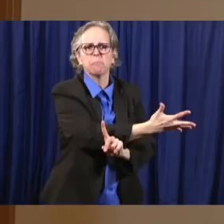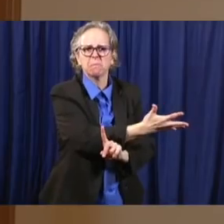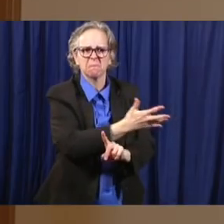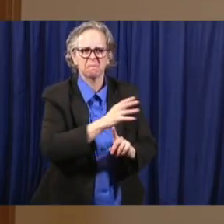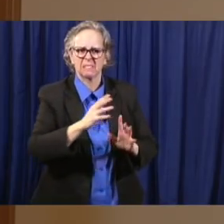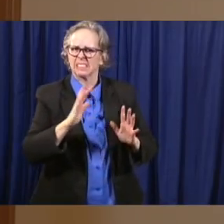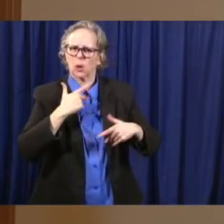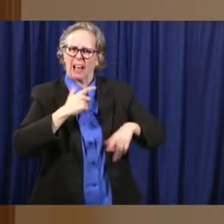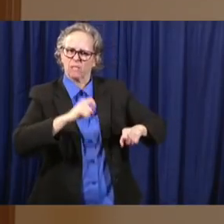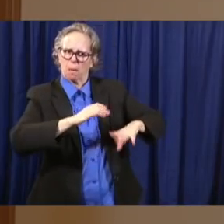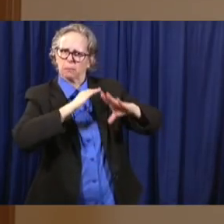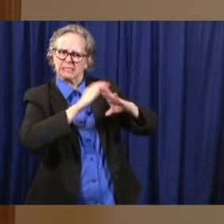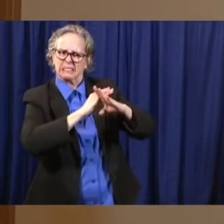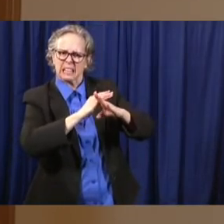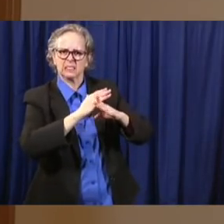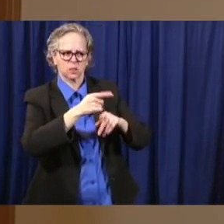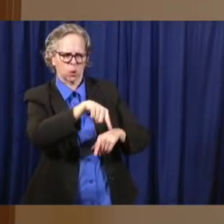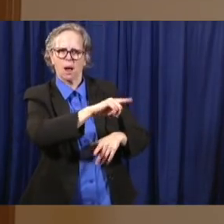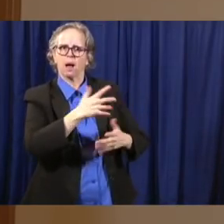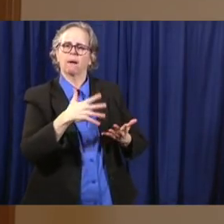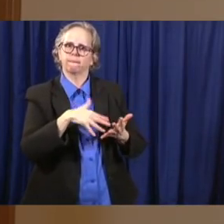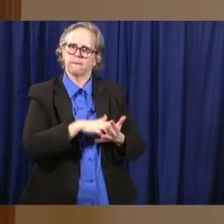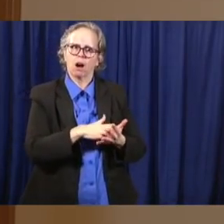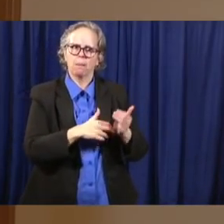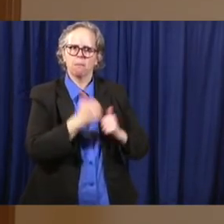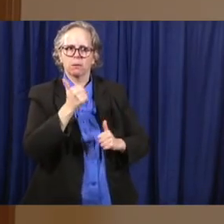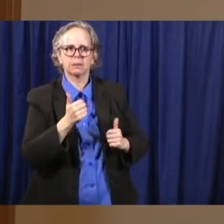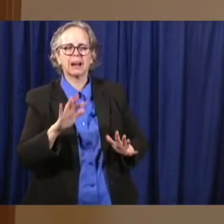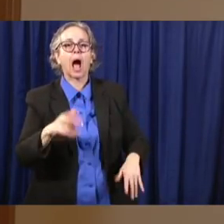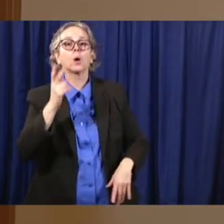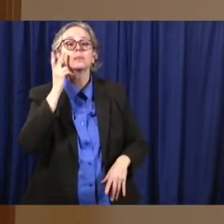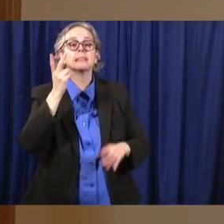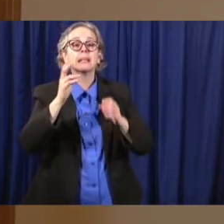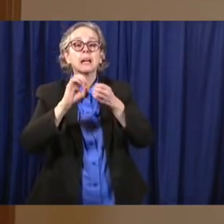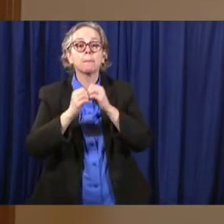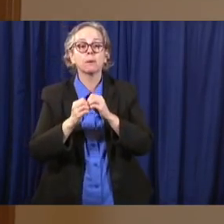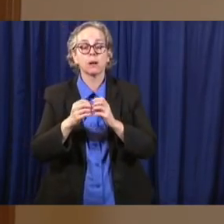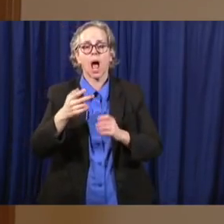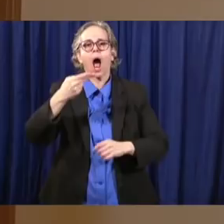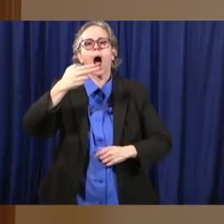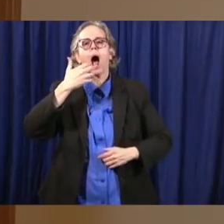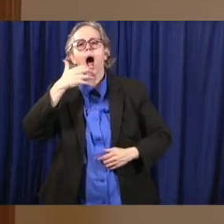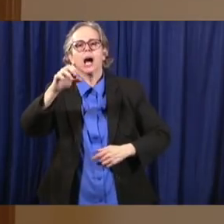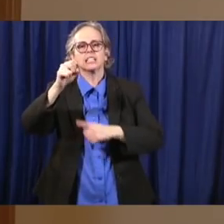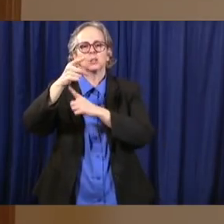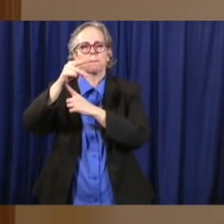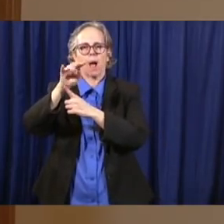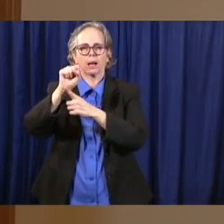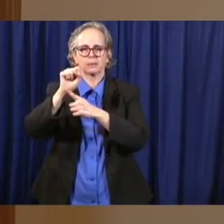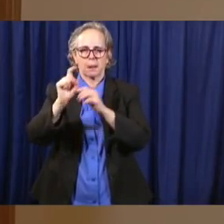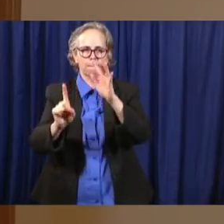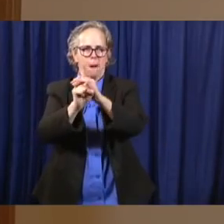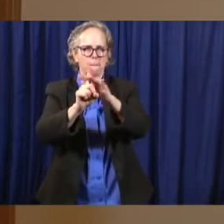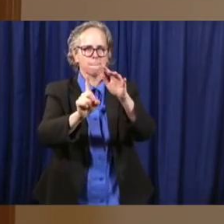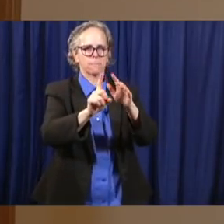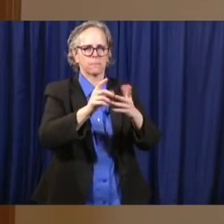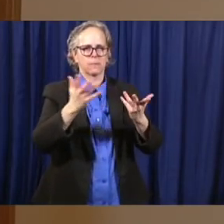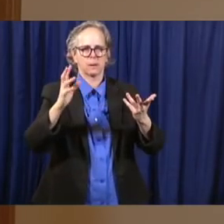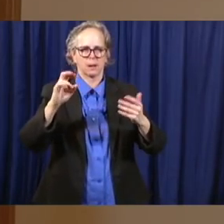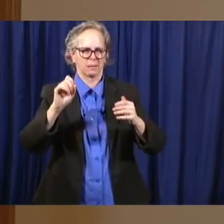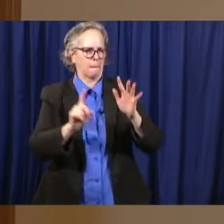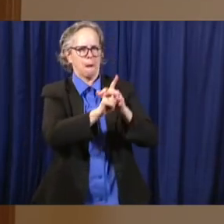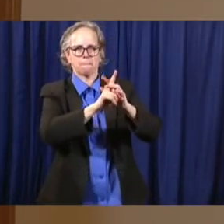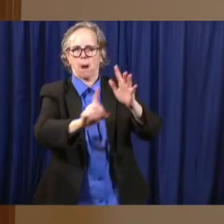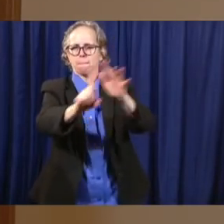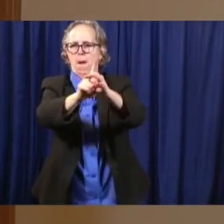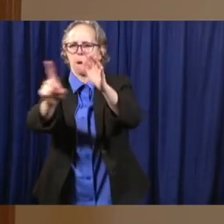vulnerable, but we're starting to be able to see some hot spots, some flares that come with cases up near